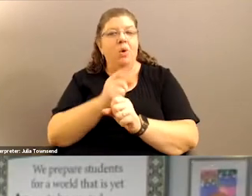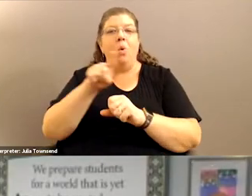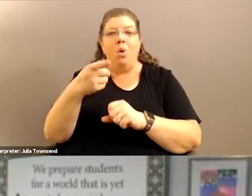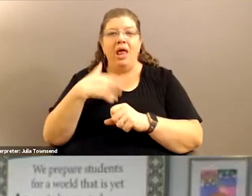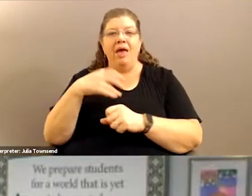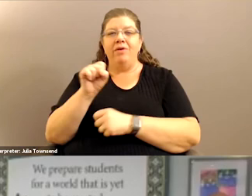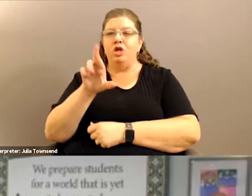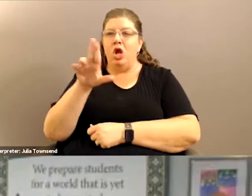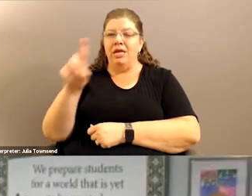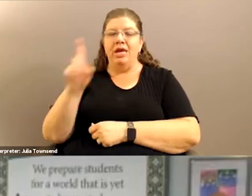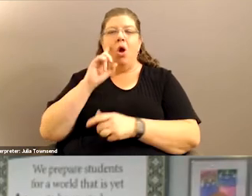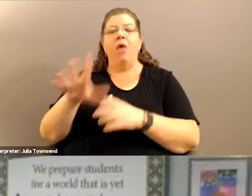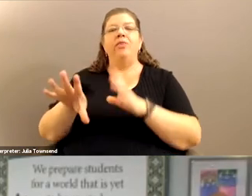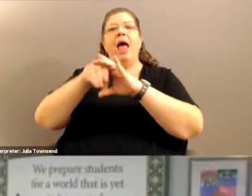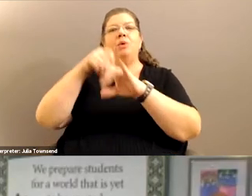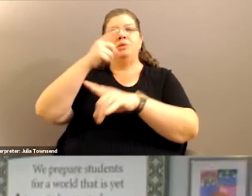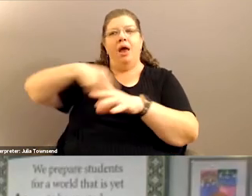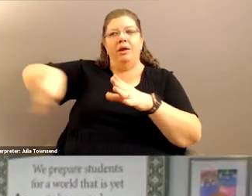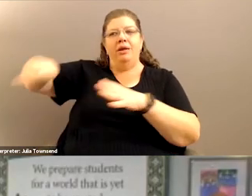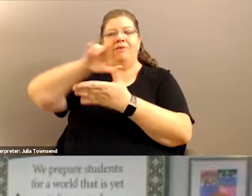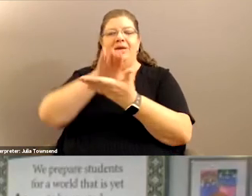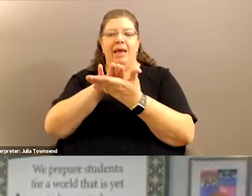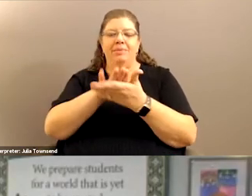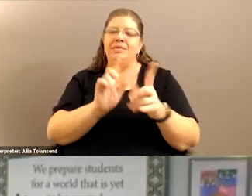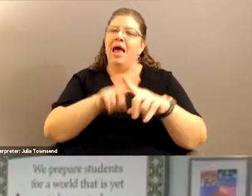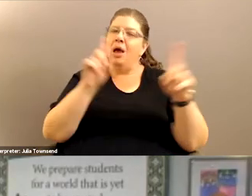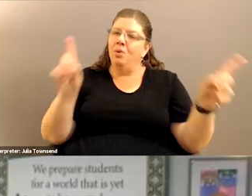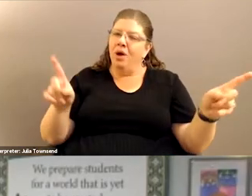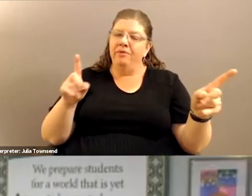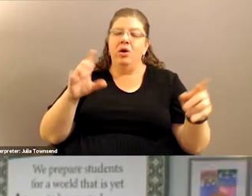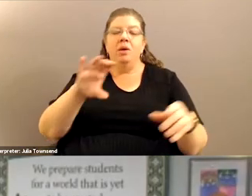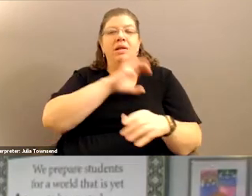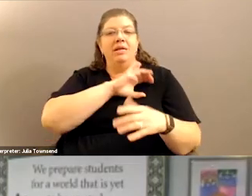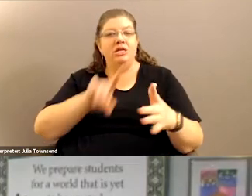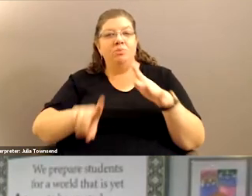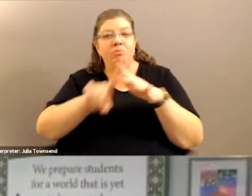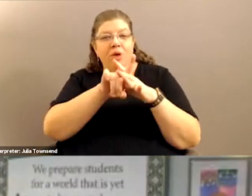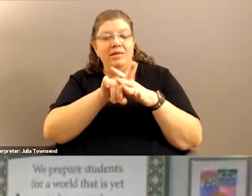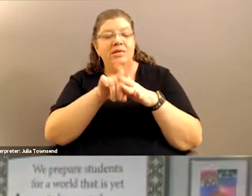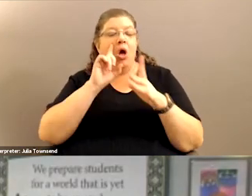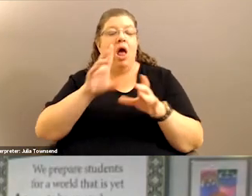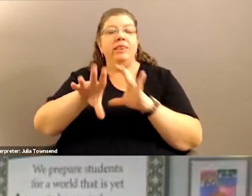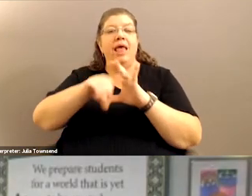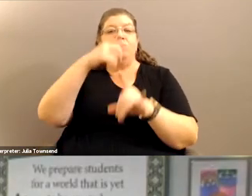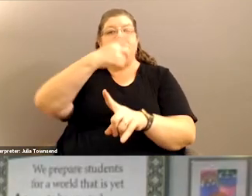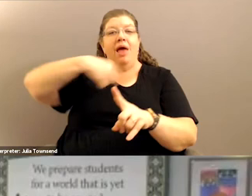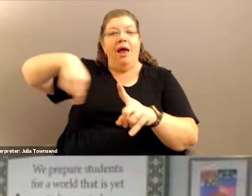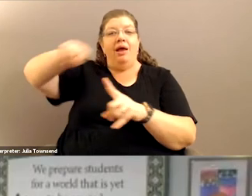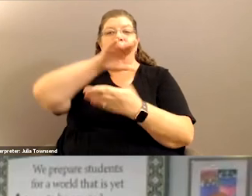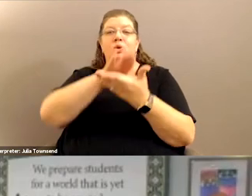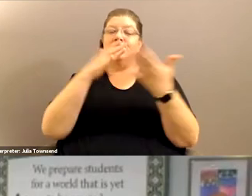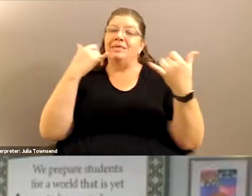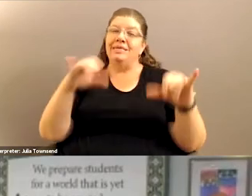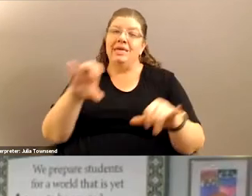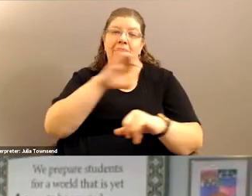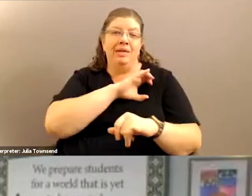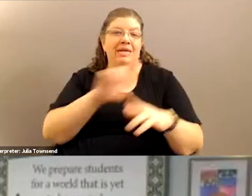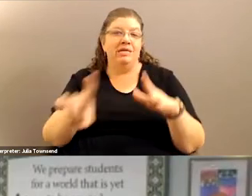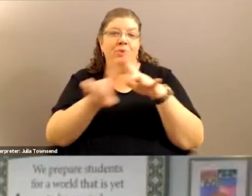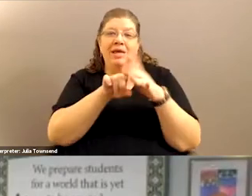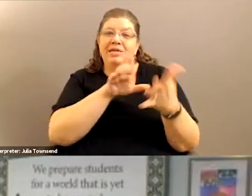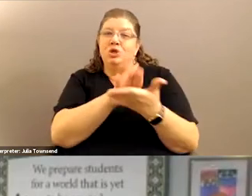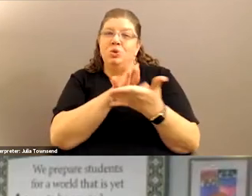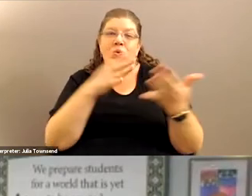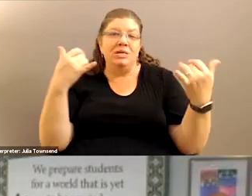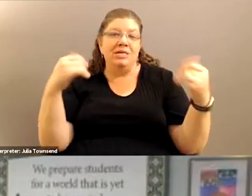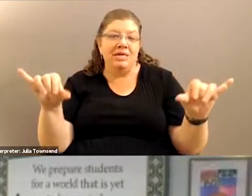srd on the perimeter of campus however police presence on the perimeter of campus is still a police presence at school the